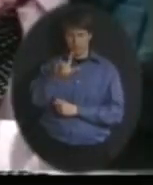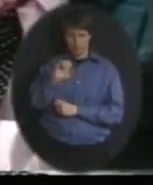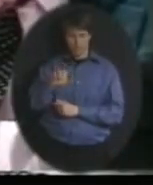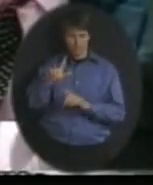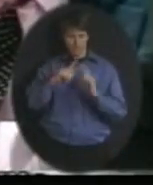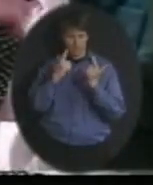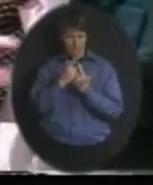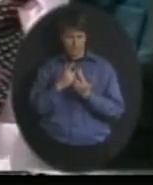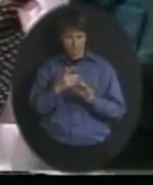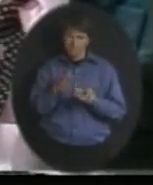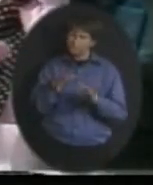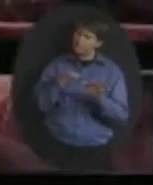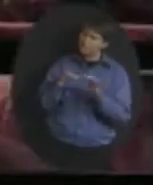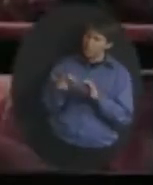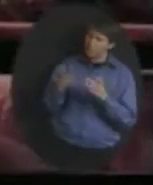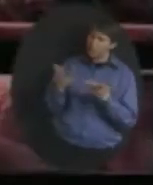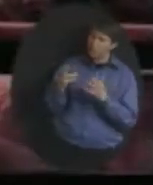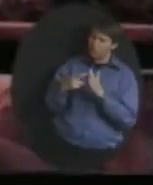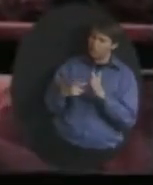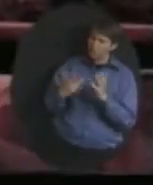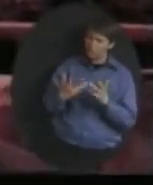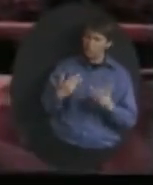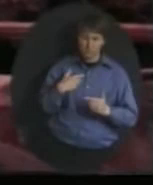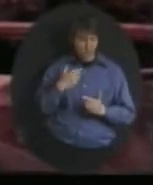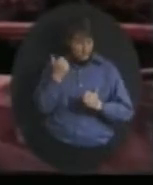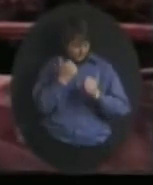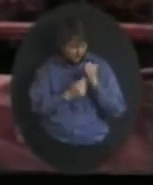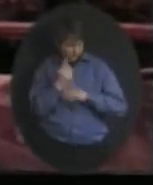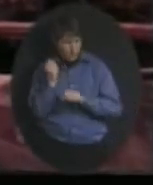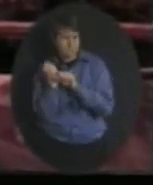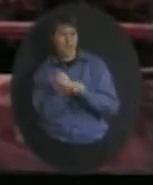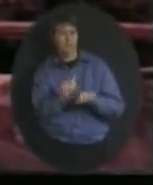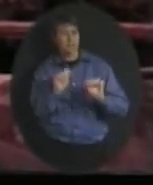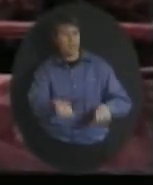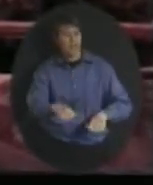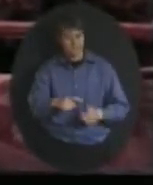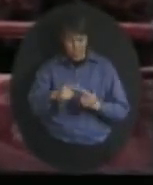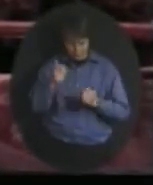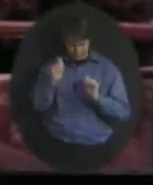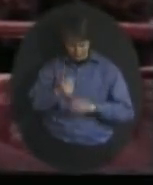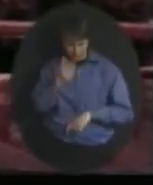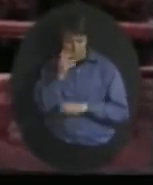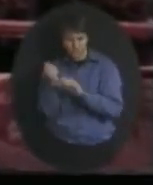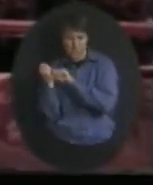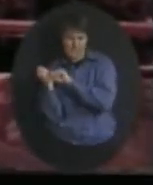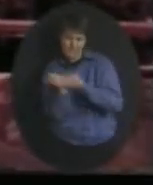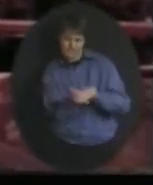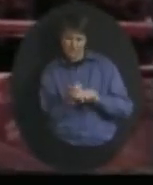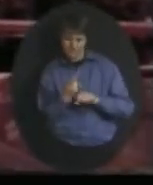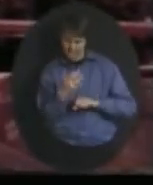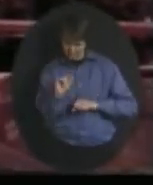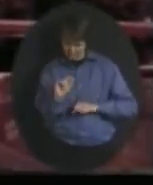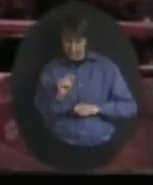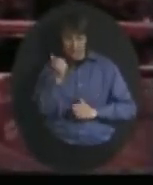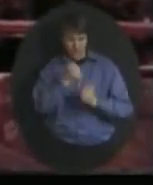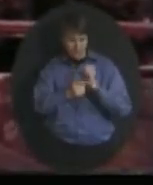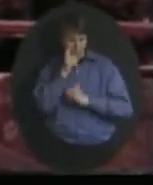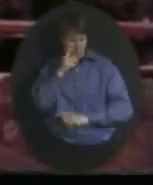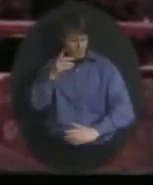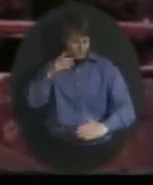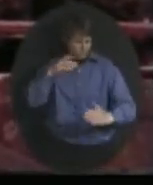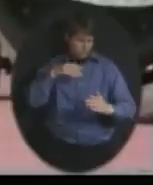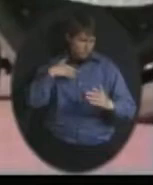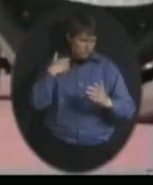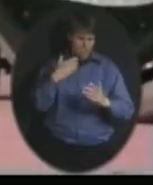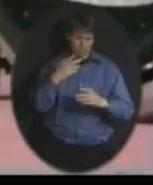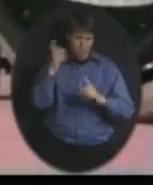about what are the rules? Everybody's going to get to bat, everybody's going to hit, and everybody's going to score a run every